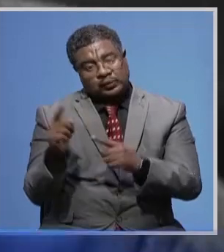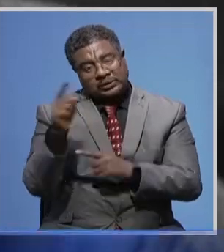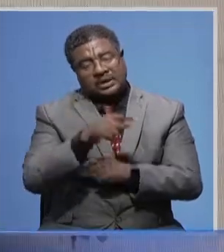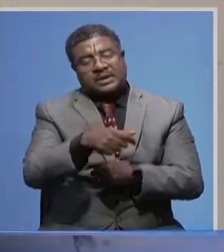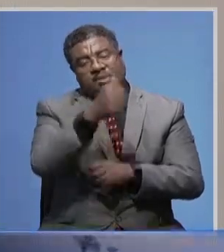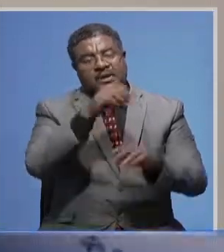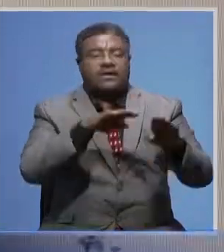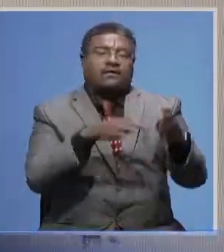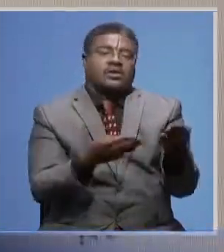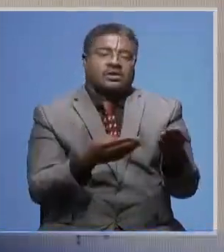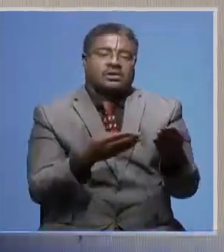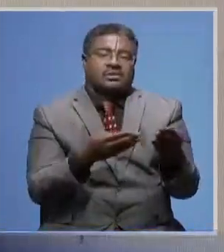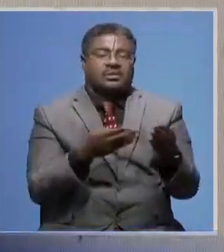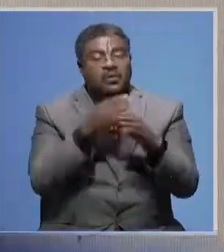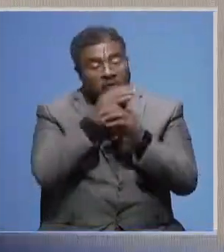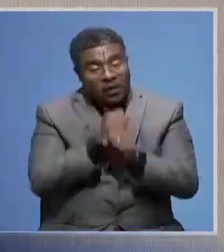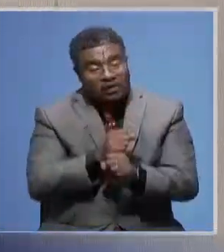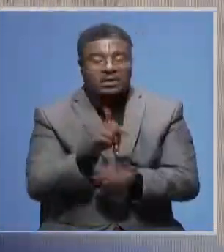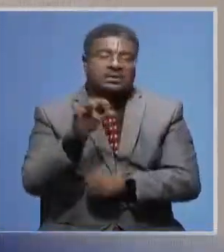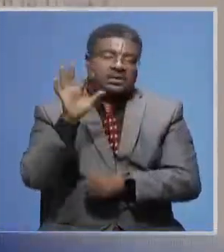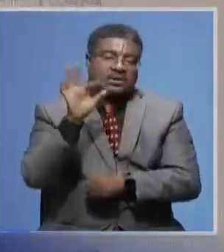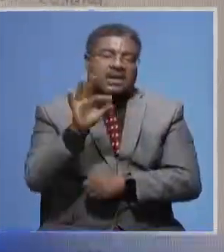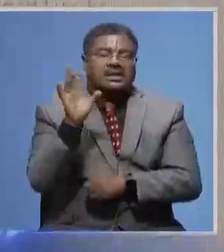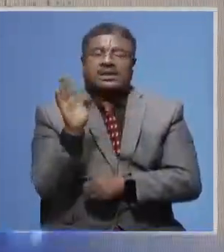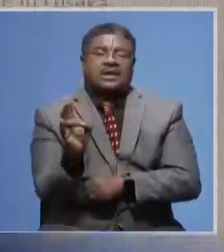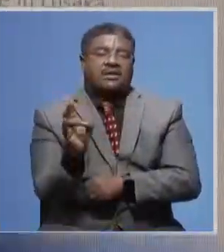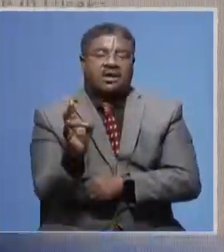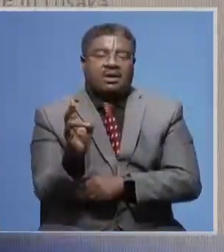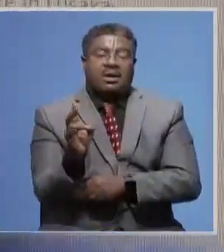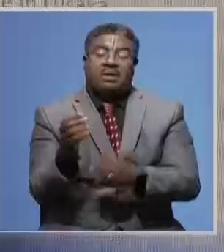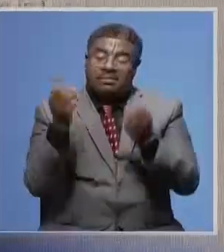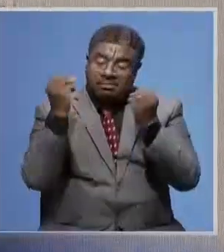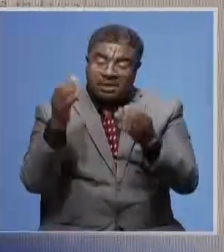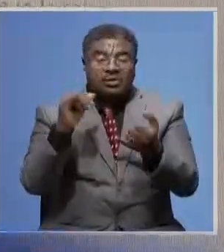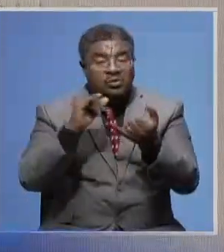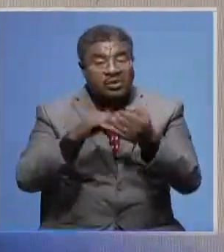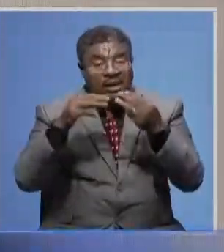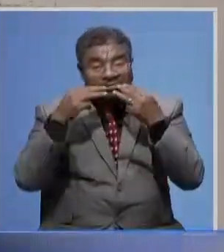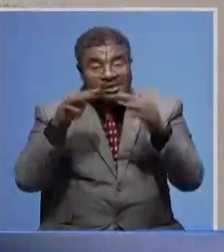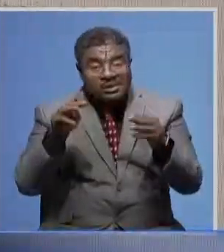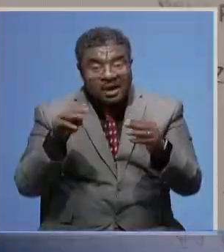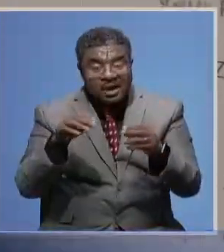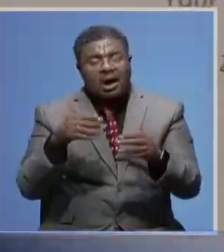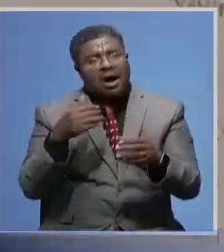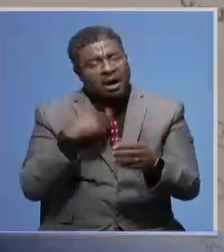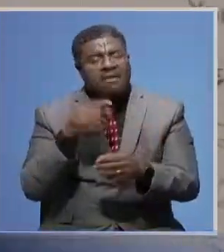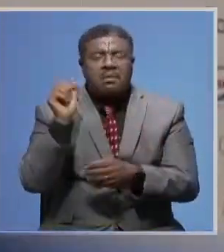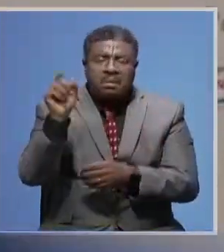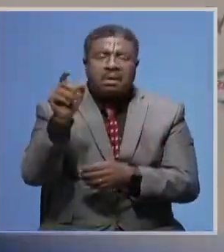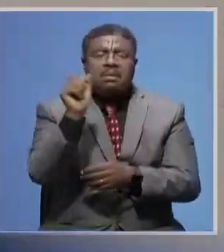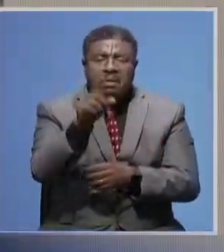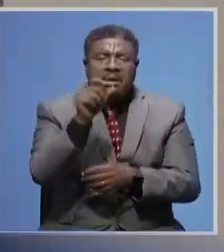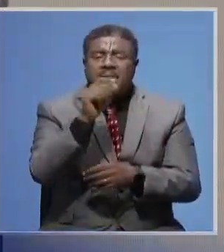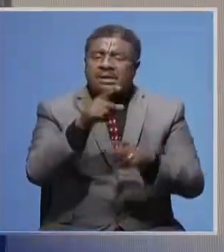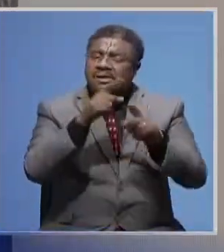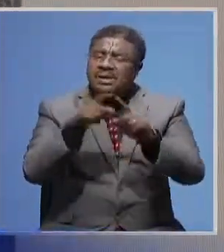aged 97. And with heavy hearts, most social media sites have seen several people from all walks